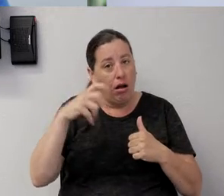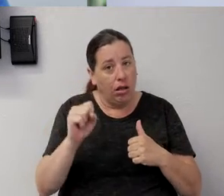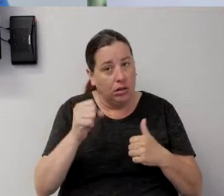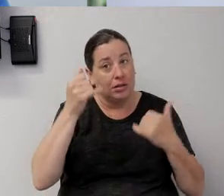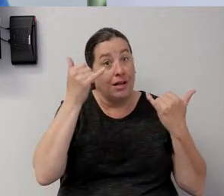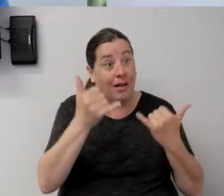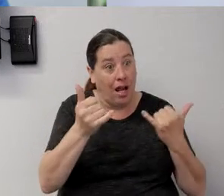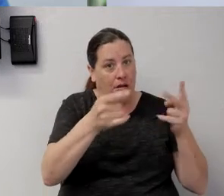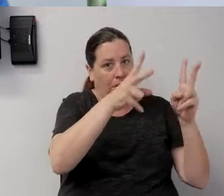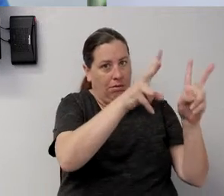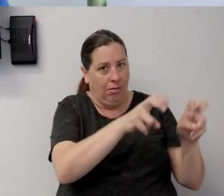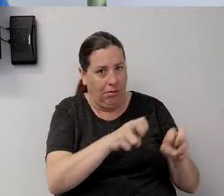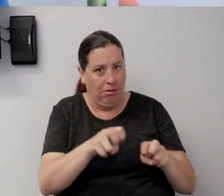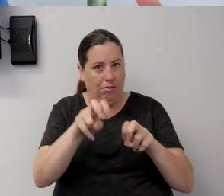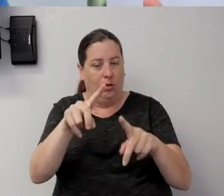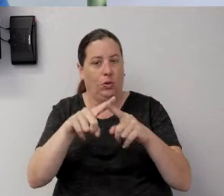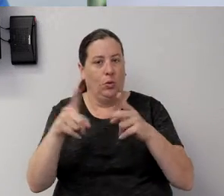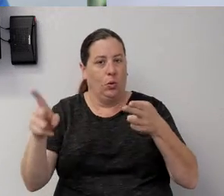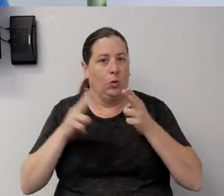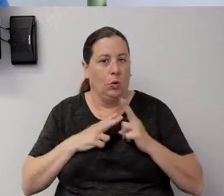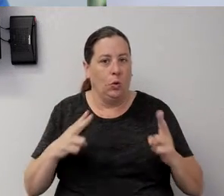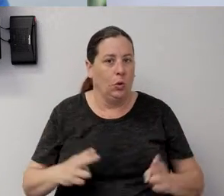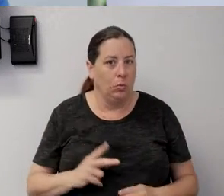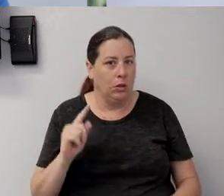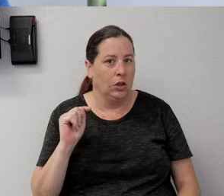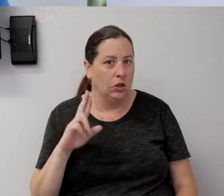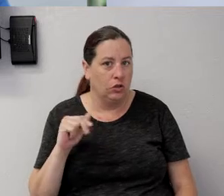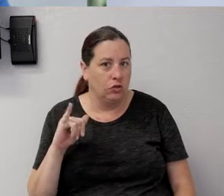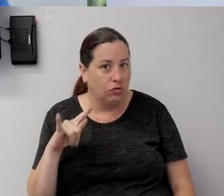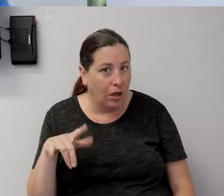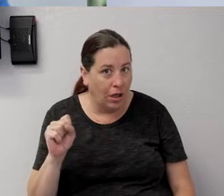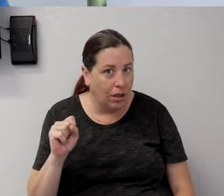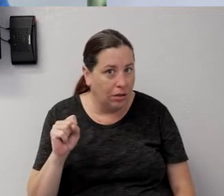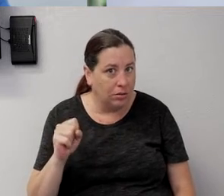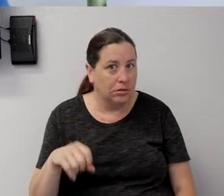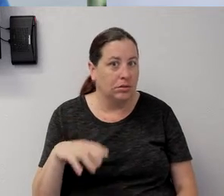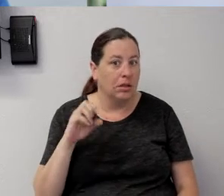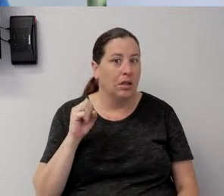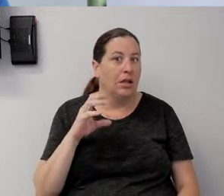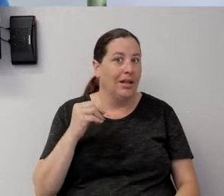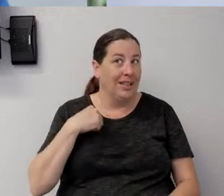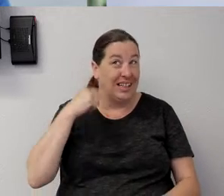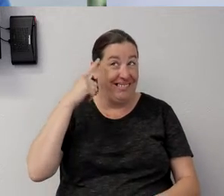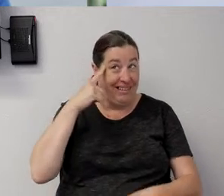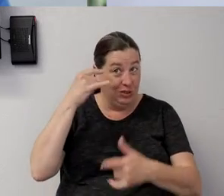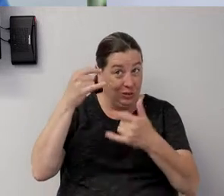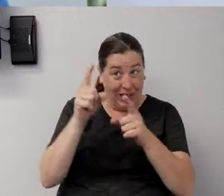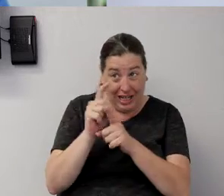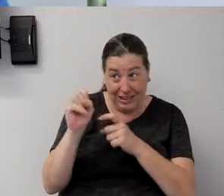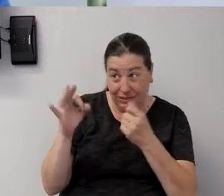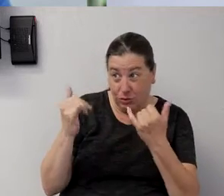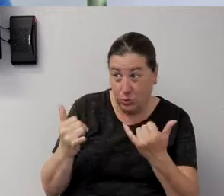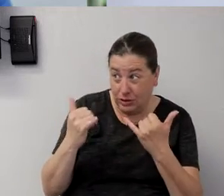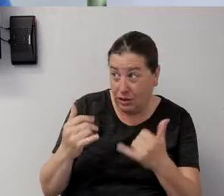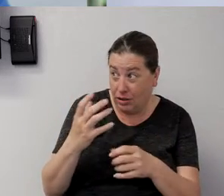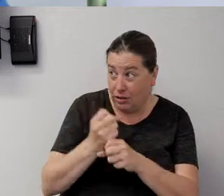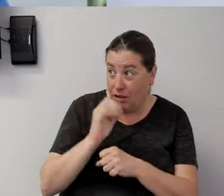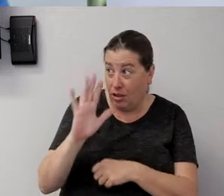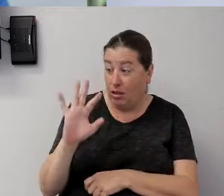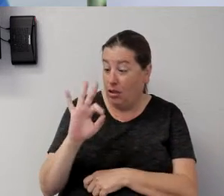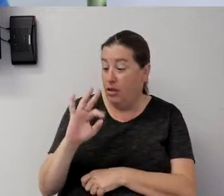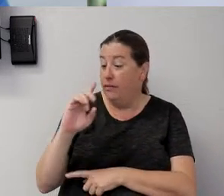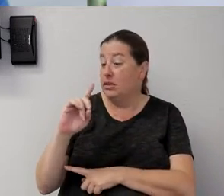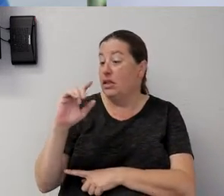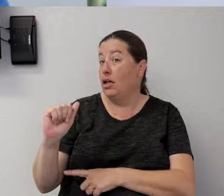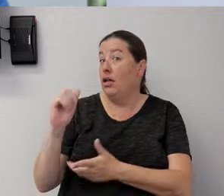human trials. And they may, as of today, actually got their FDA treatment or FDA